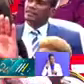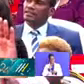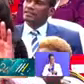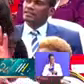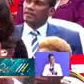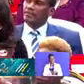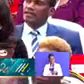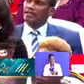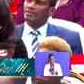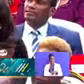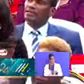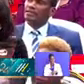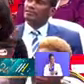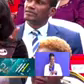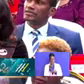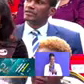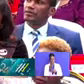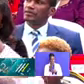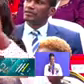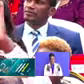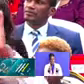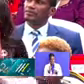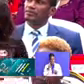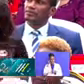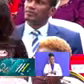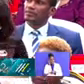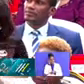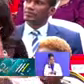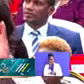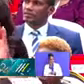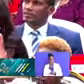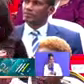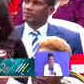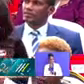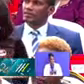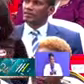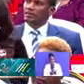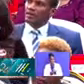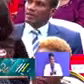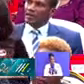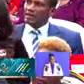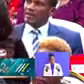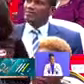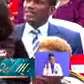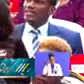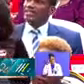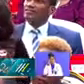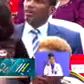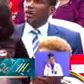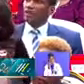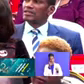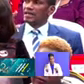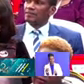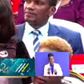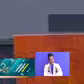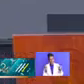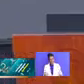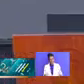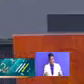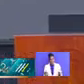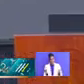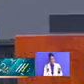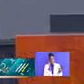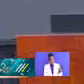Alor I say any evil auor somebody clap your ass say any evil alter